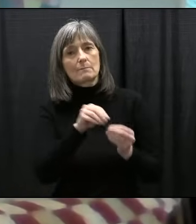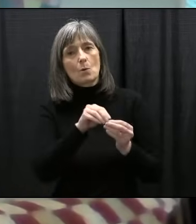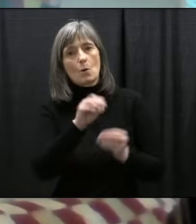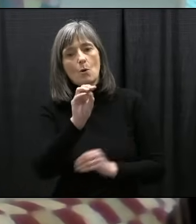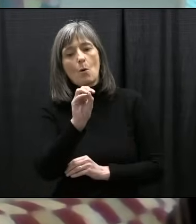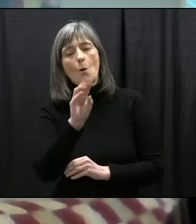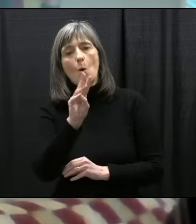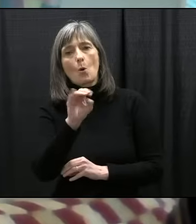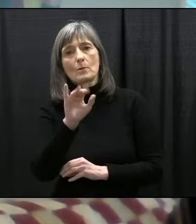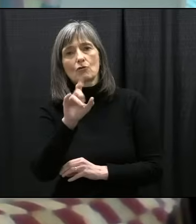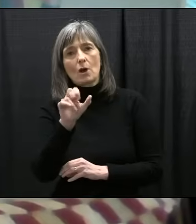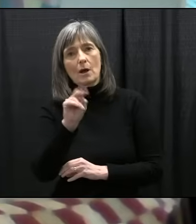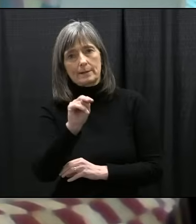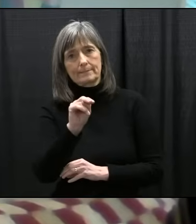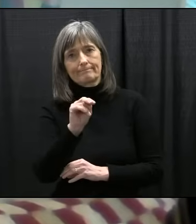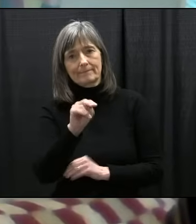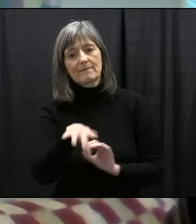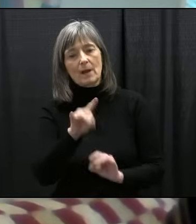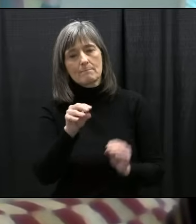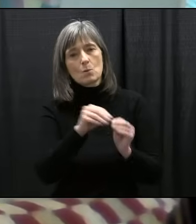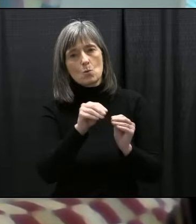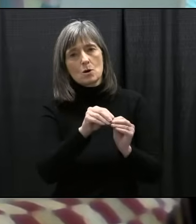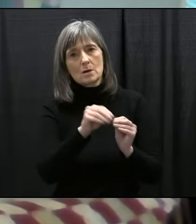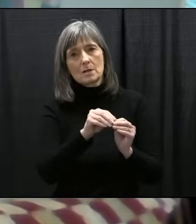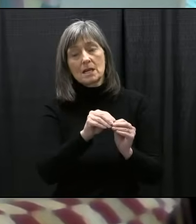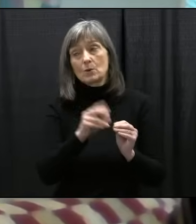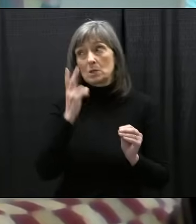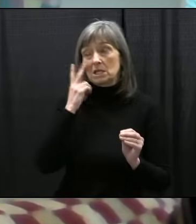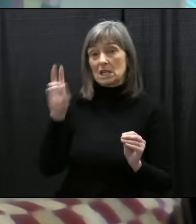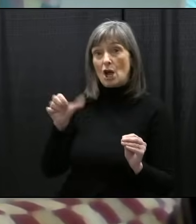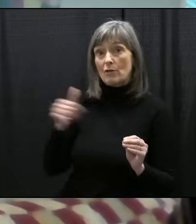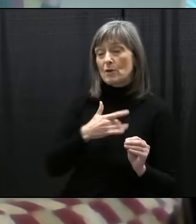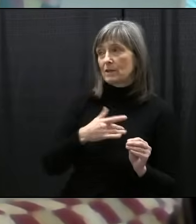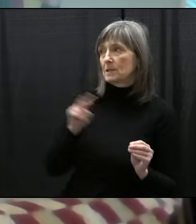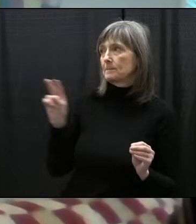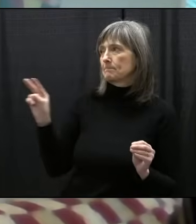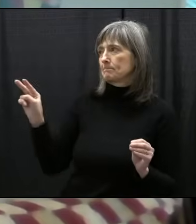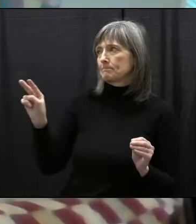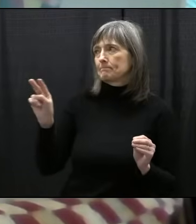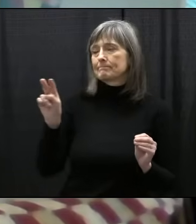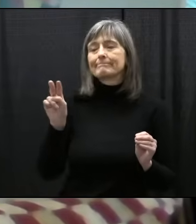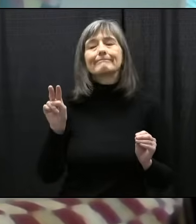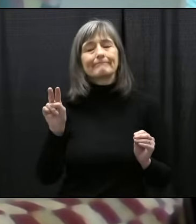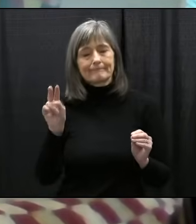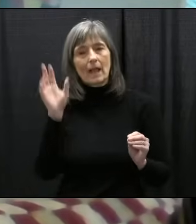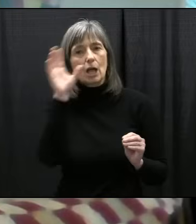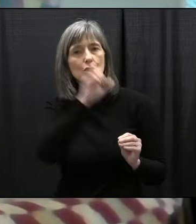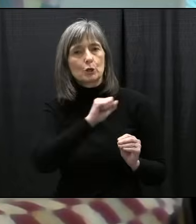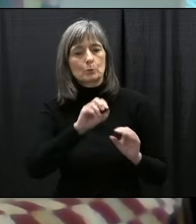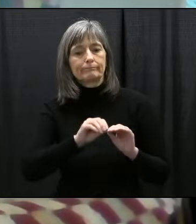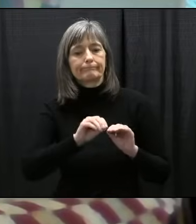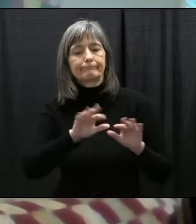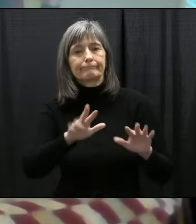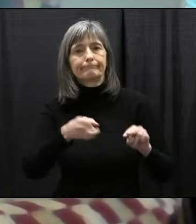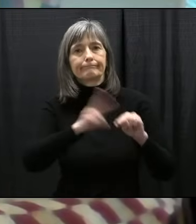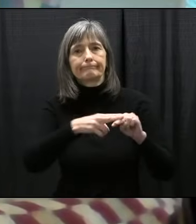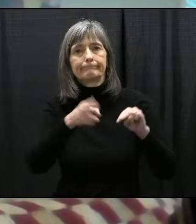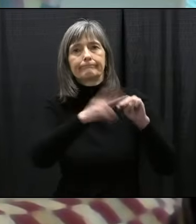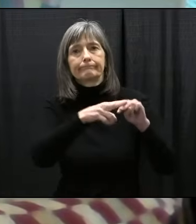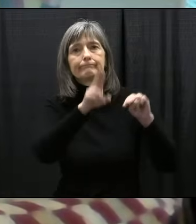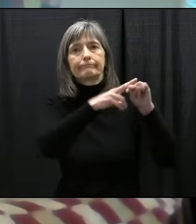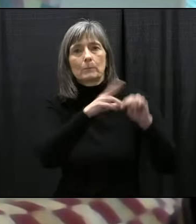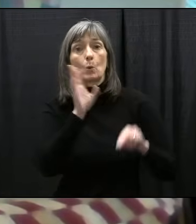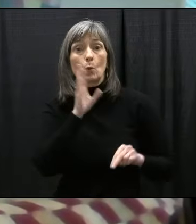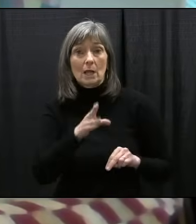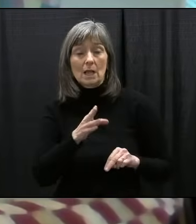on the experience of other jurisdictions, we expect that our case counts will continue to rise rapidly in the days to come, particularly